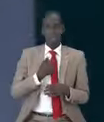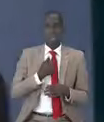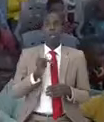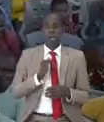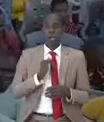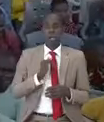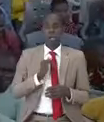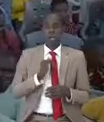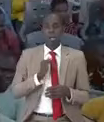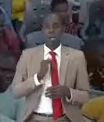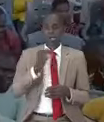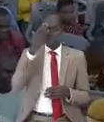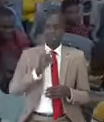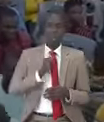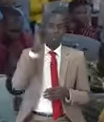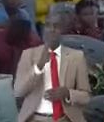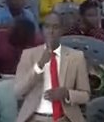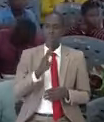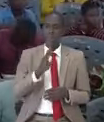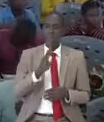know I'll be blessed tonight.